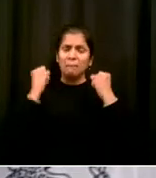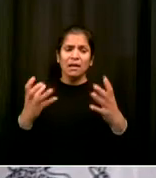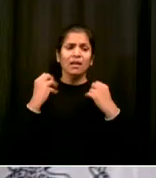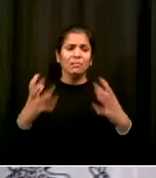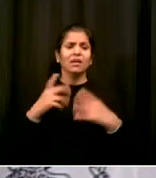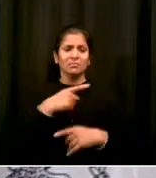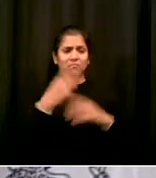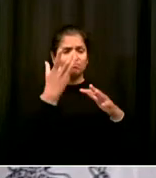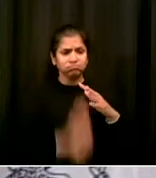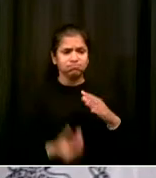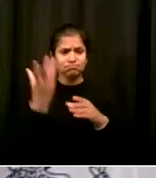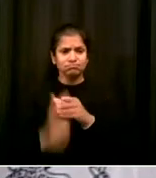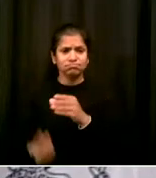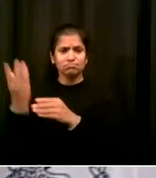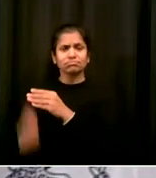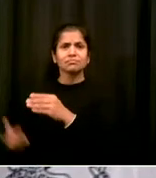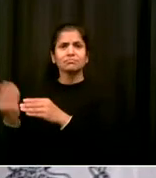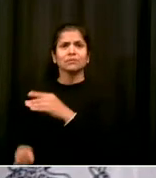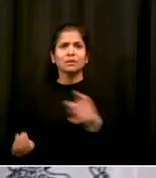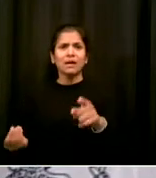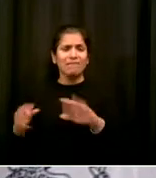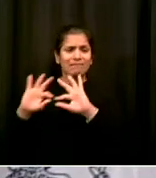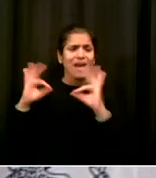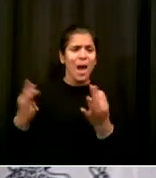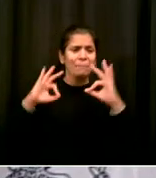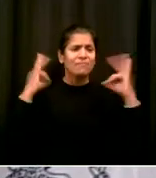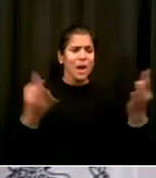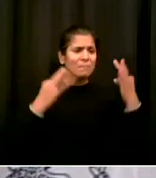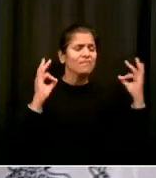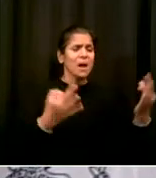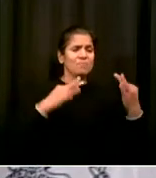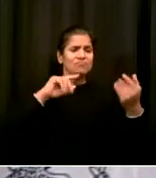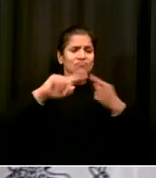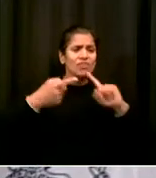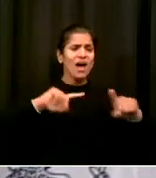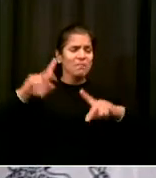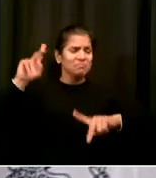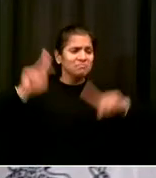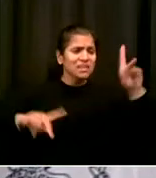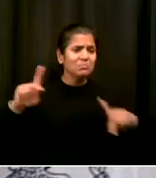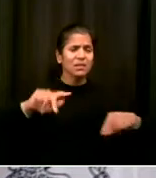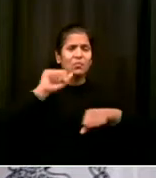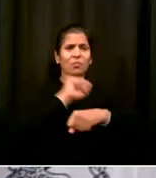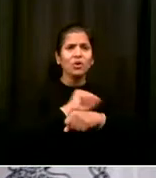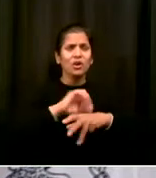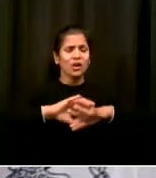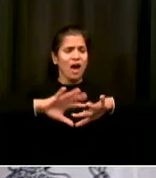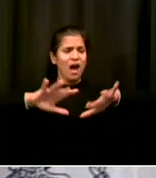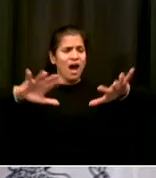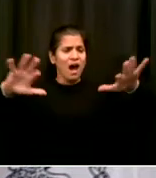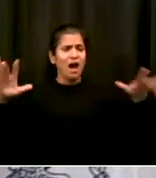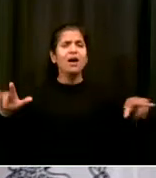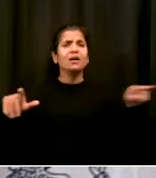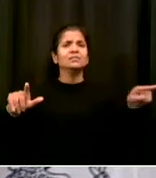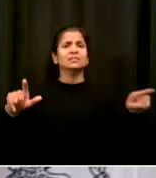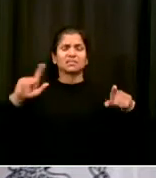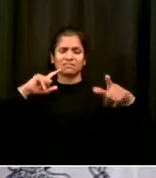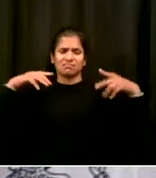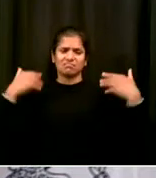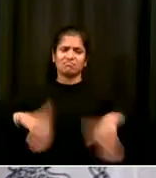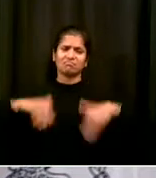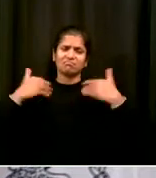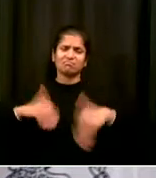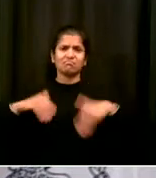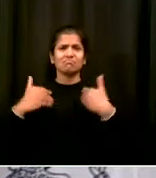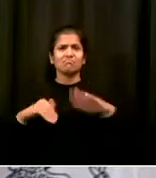in our thoughts and prayers all the time. We know this has just been an incredibly difficult to go through this pain without the chance